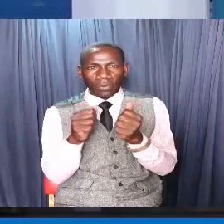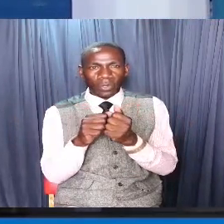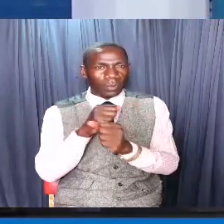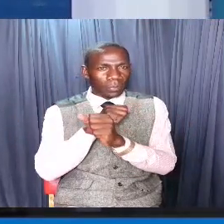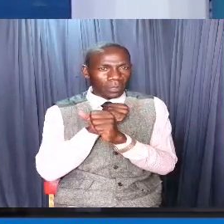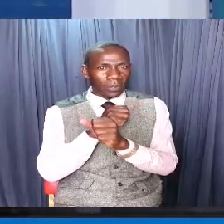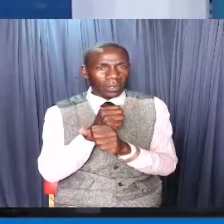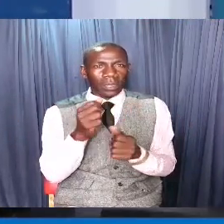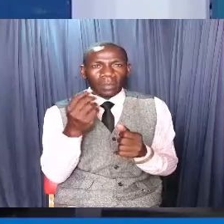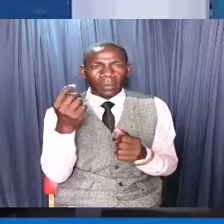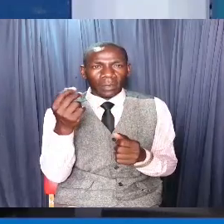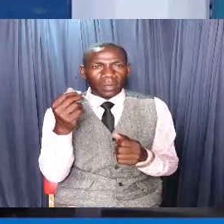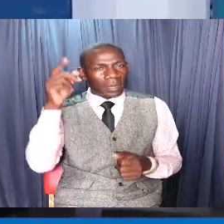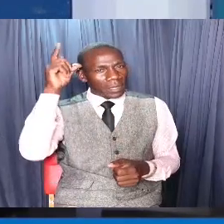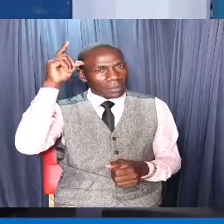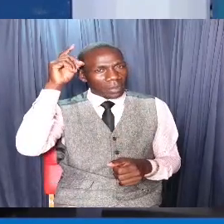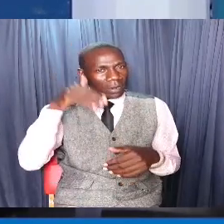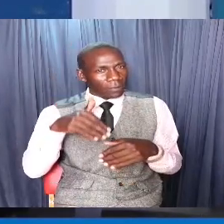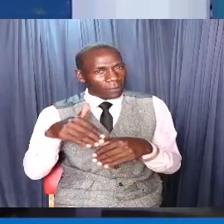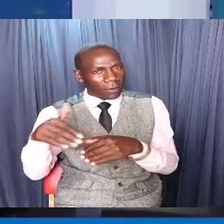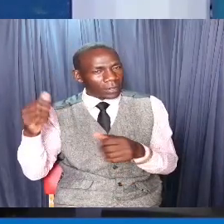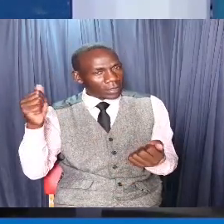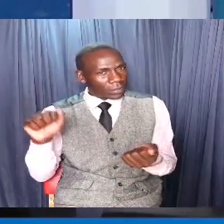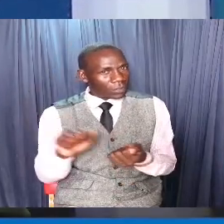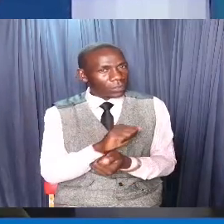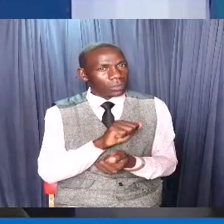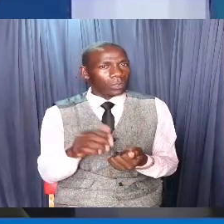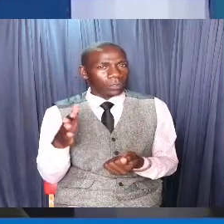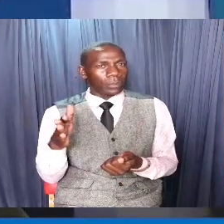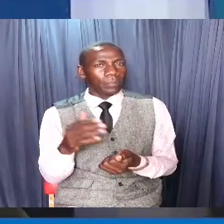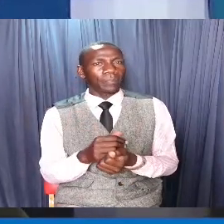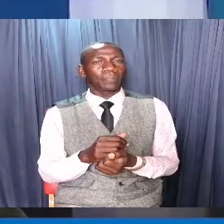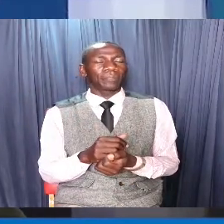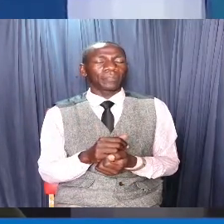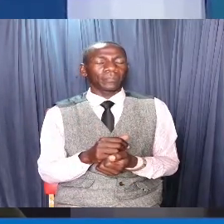prosperity and your money. Mashetani atakulemba. The devils will come and hate you.